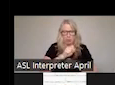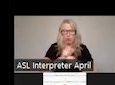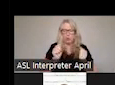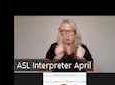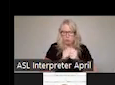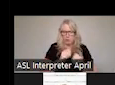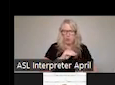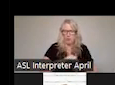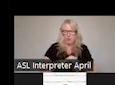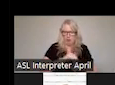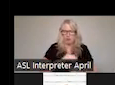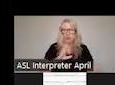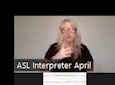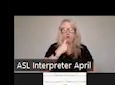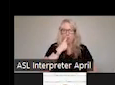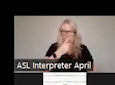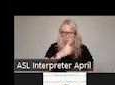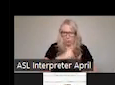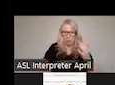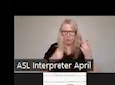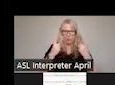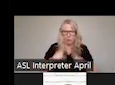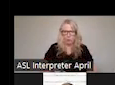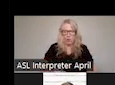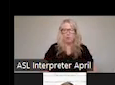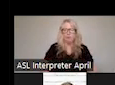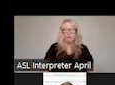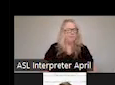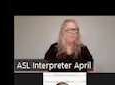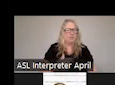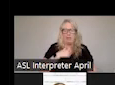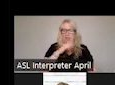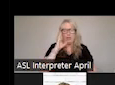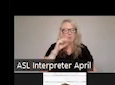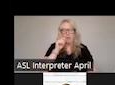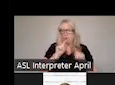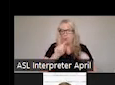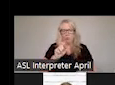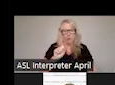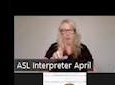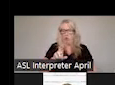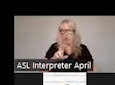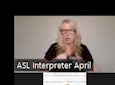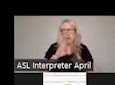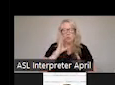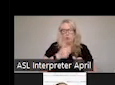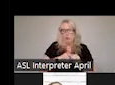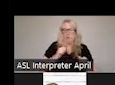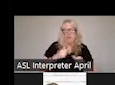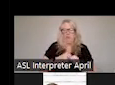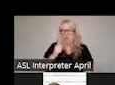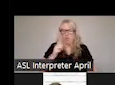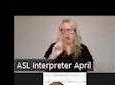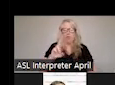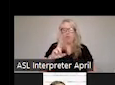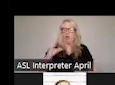and told them what was going on and that I wouldn't go to the ER, and they thought this could be a good way to avoid the ER and just go